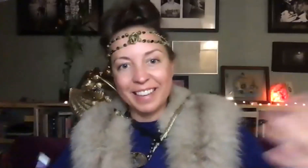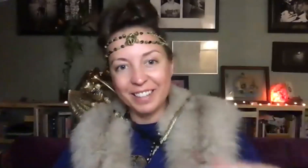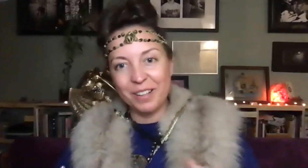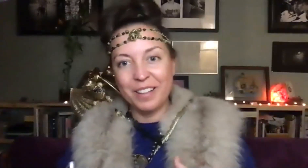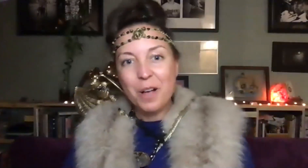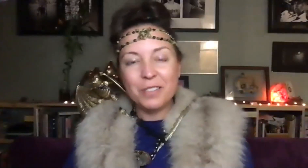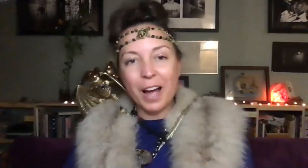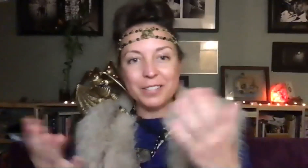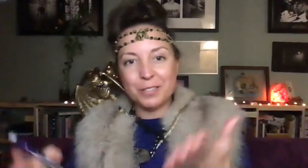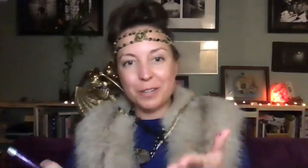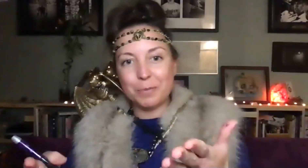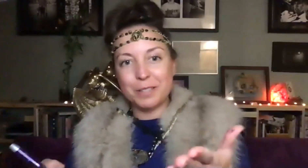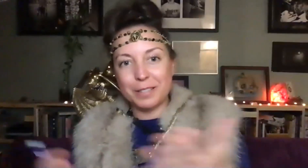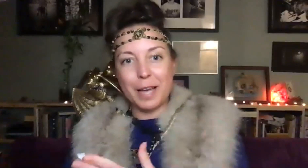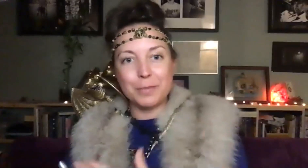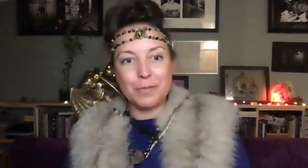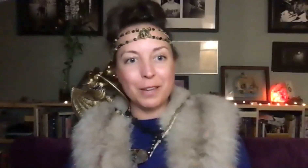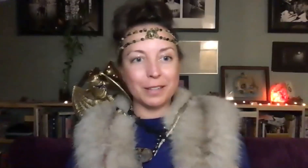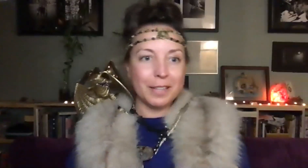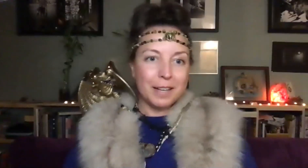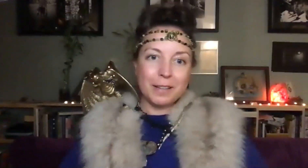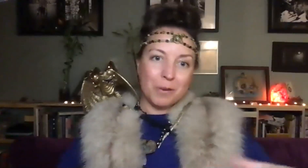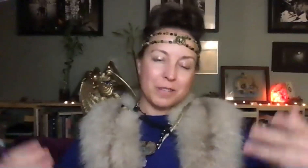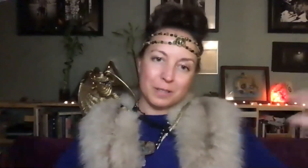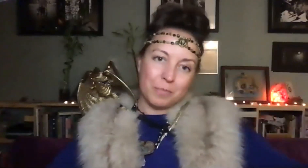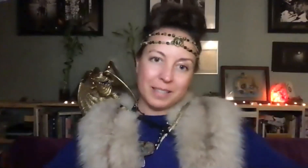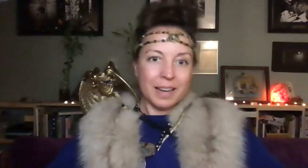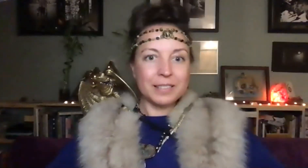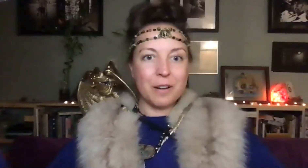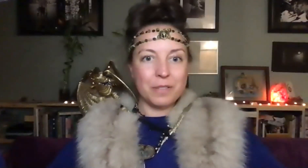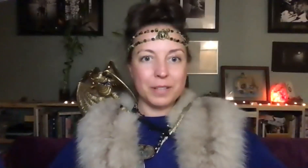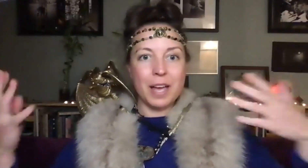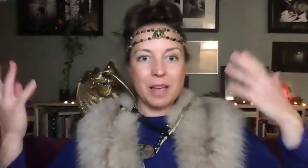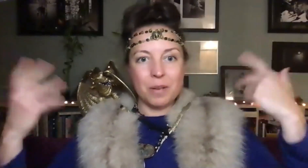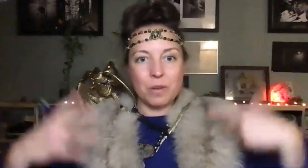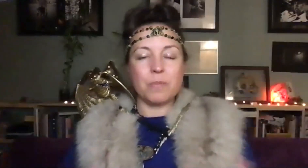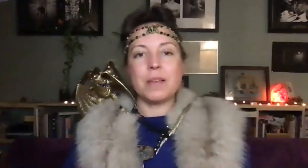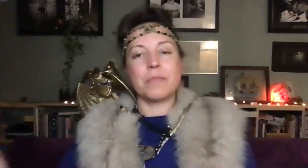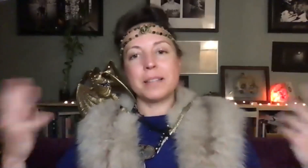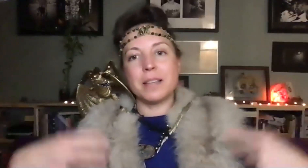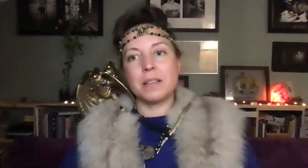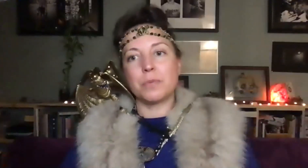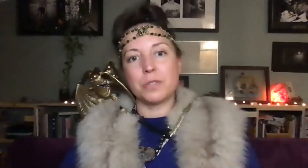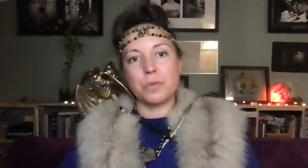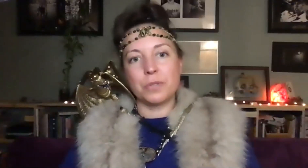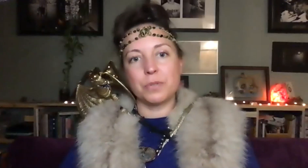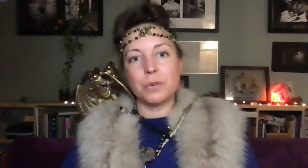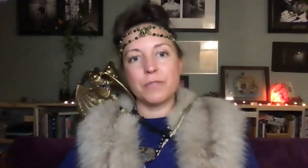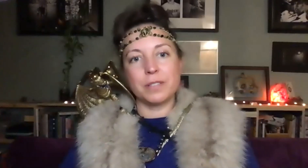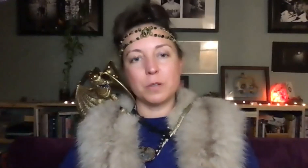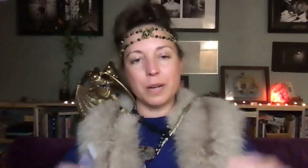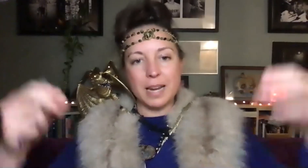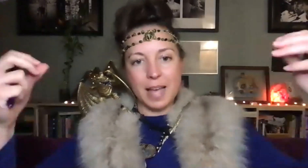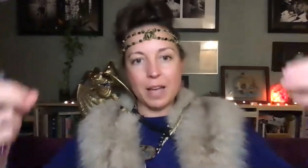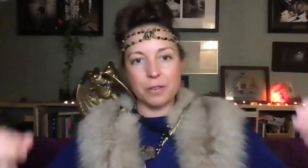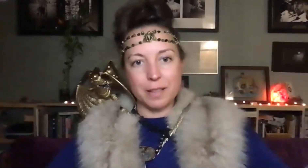celebrations, not just during specific times of year, then we would just be connected all the time, and we would be embracing these rituals through our